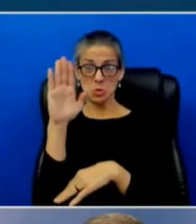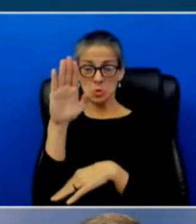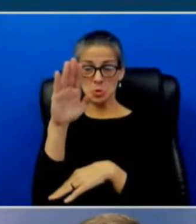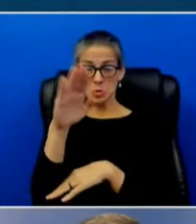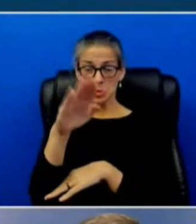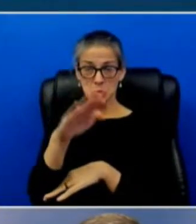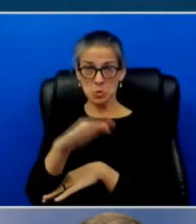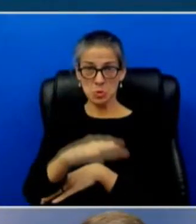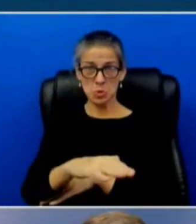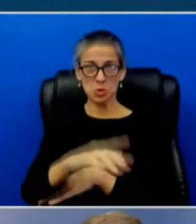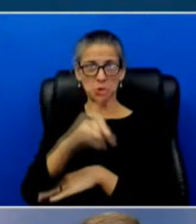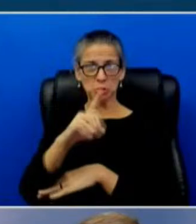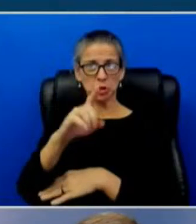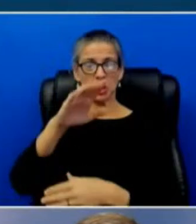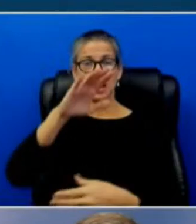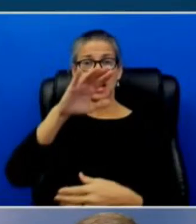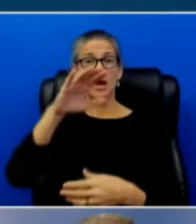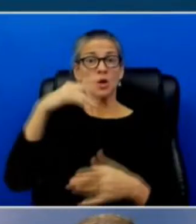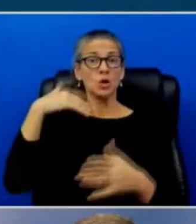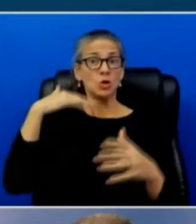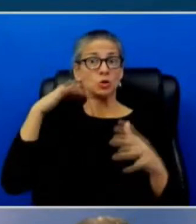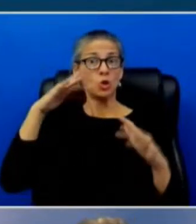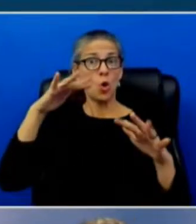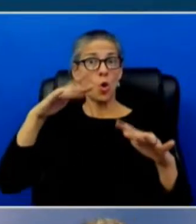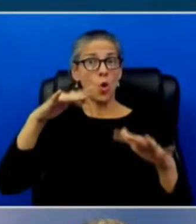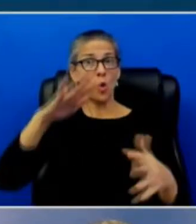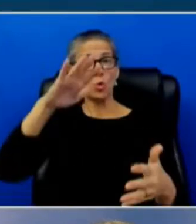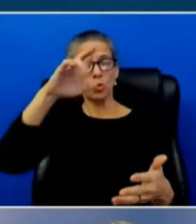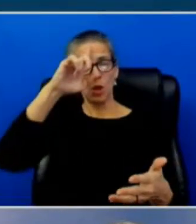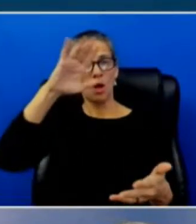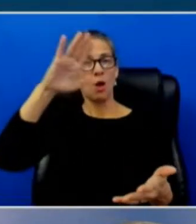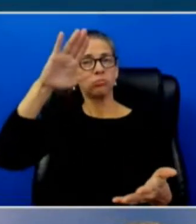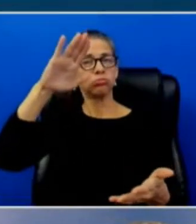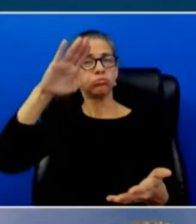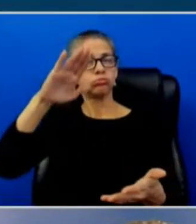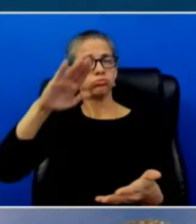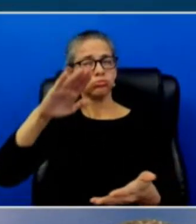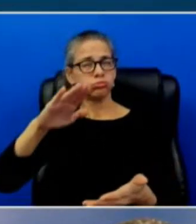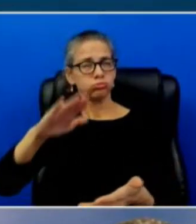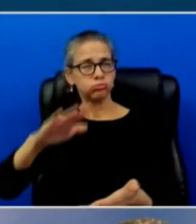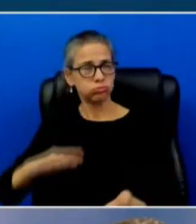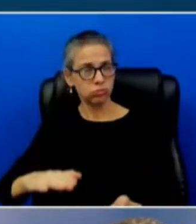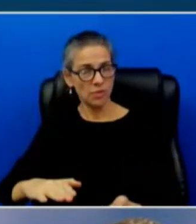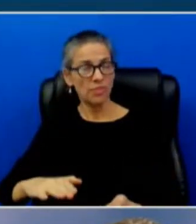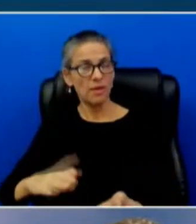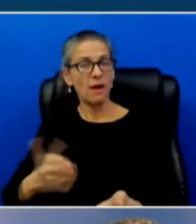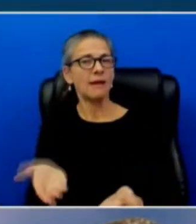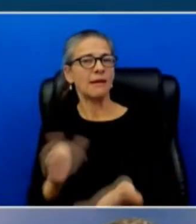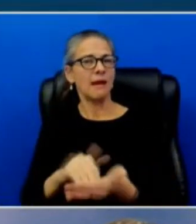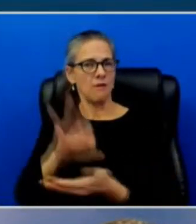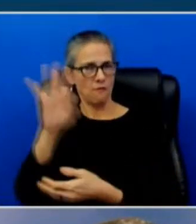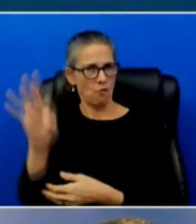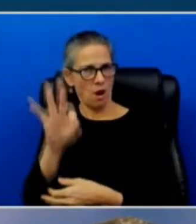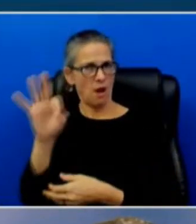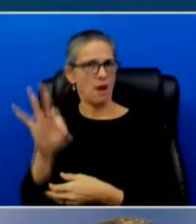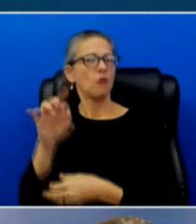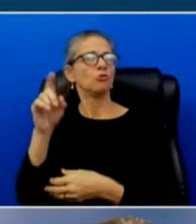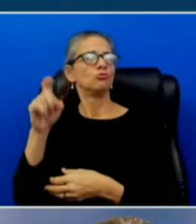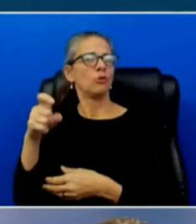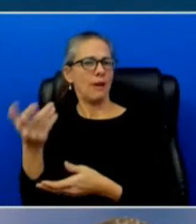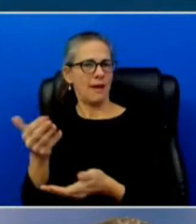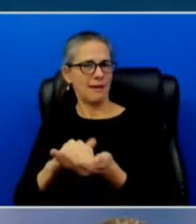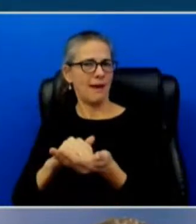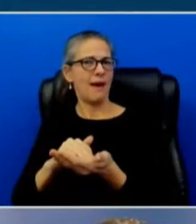then we think we'll have until Friday when we may see another snowfall. So as you look, again, the